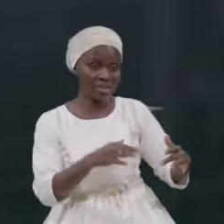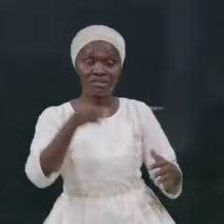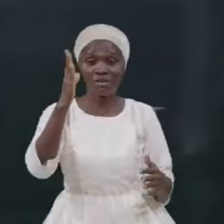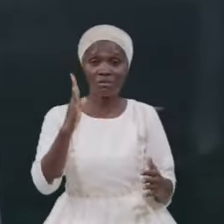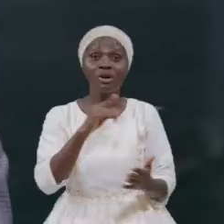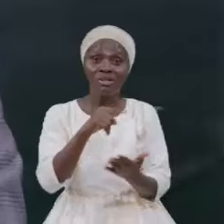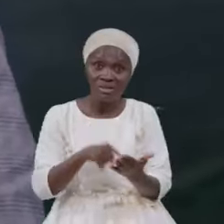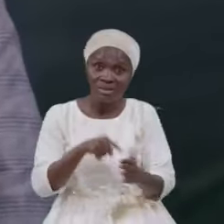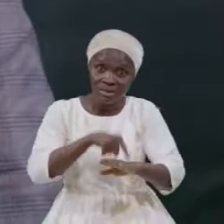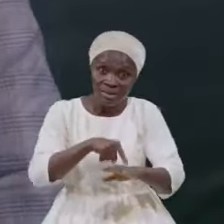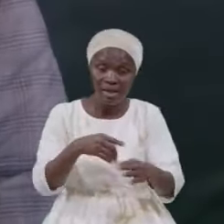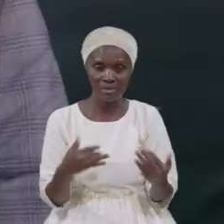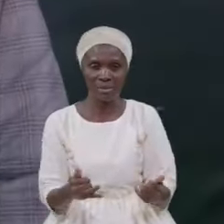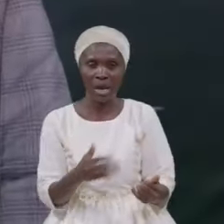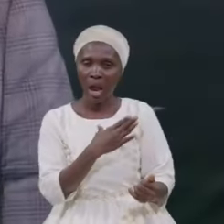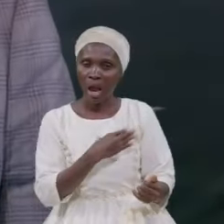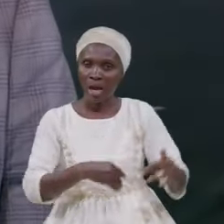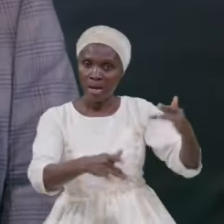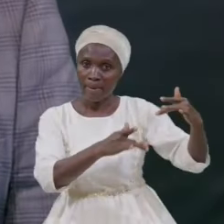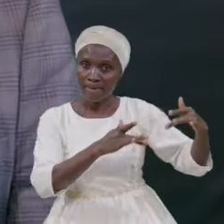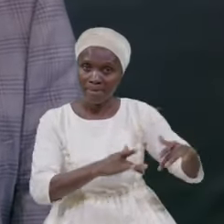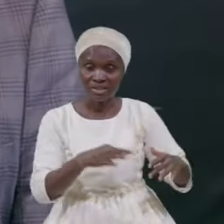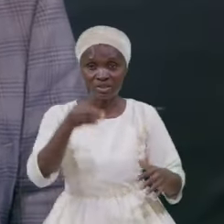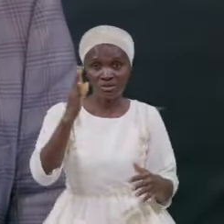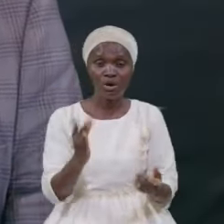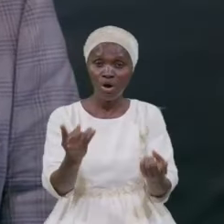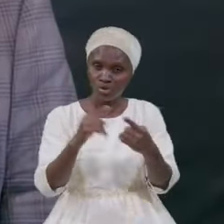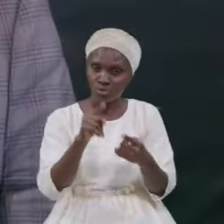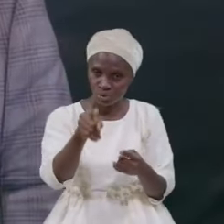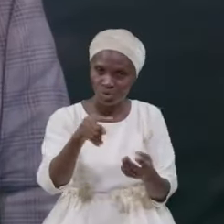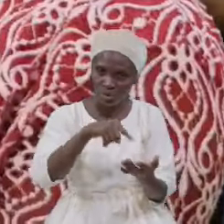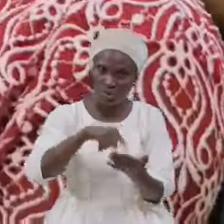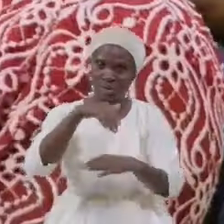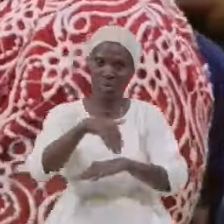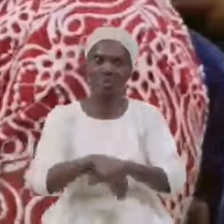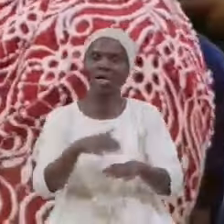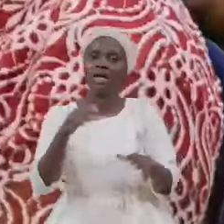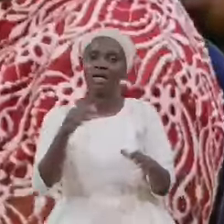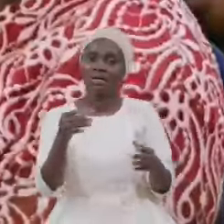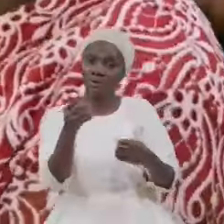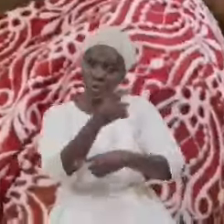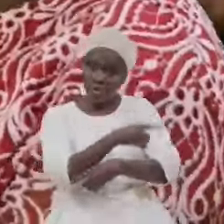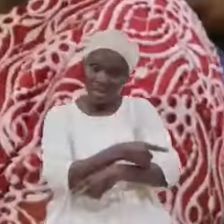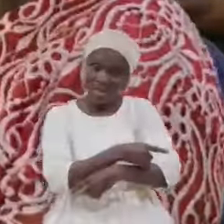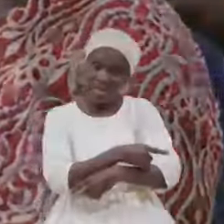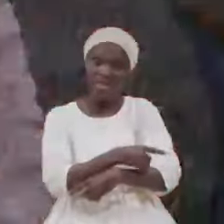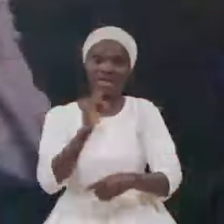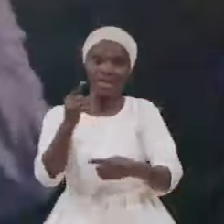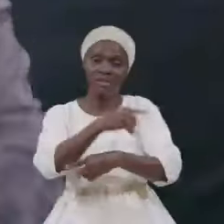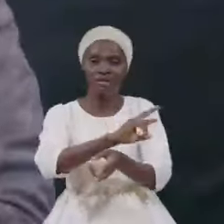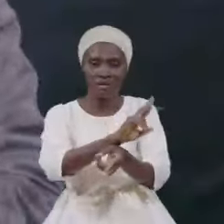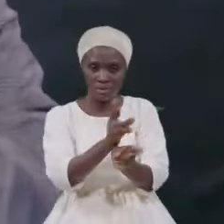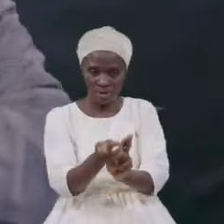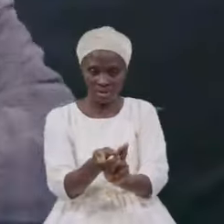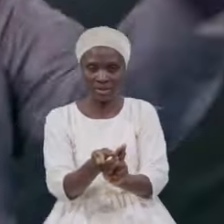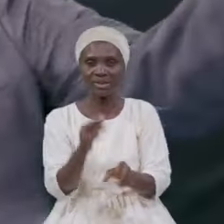tonight, that this will be your day of repentance in Jesus' name. And this will be your